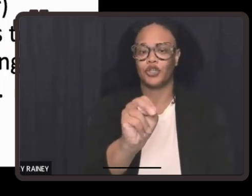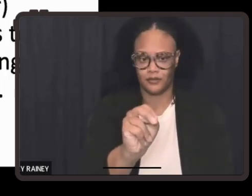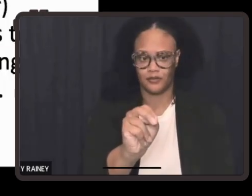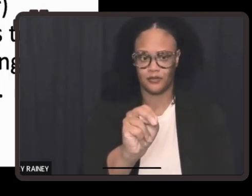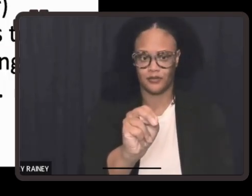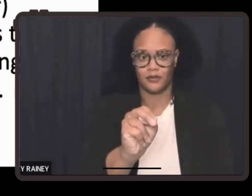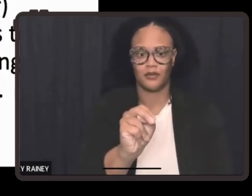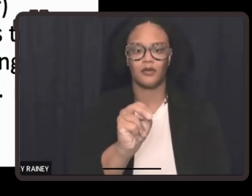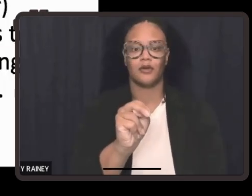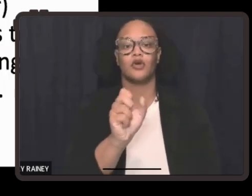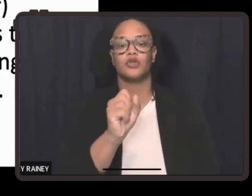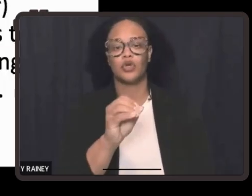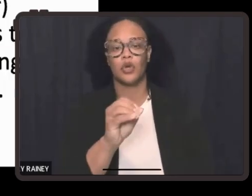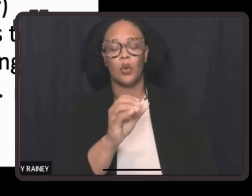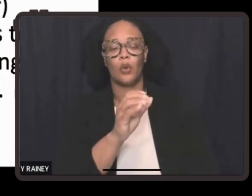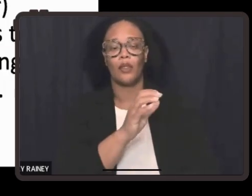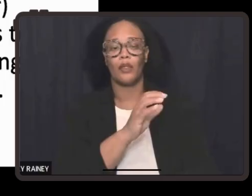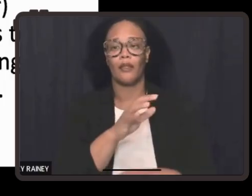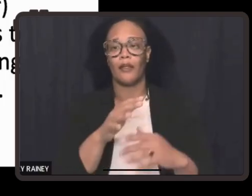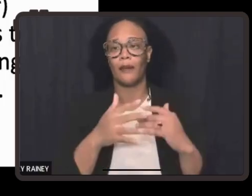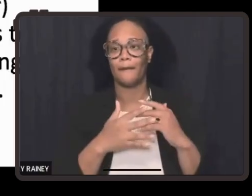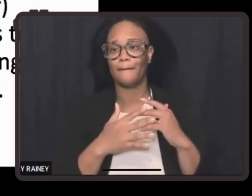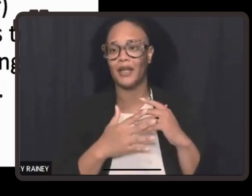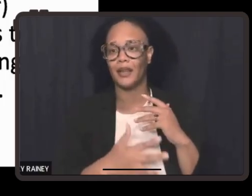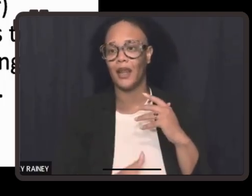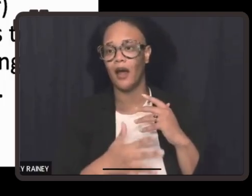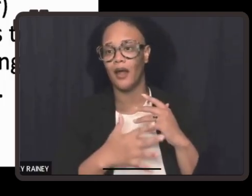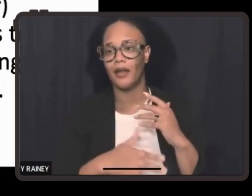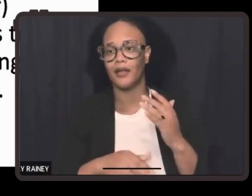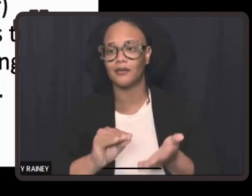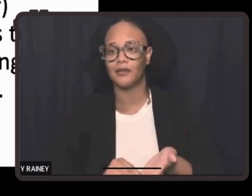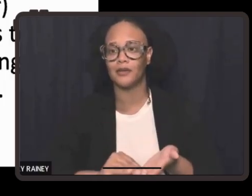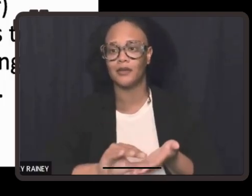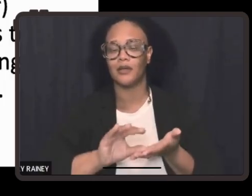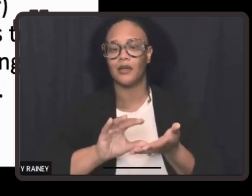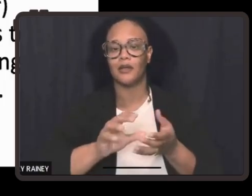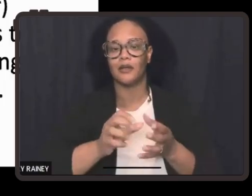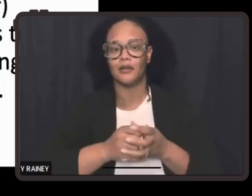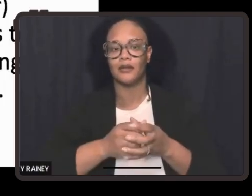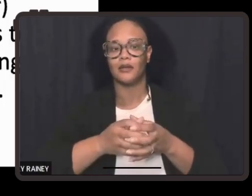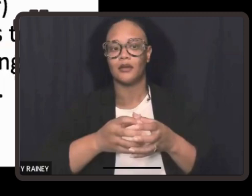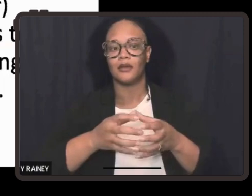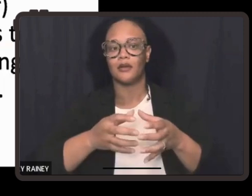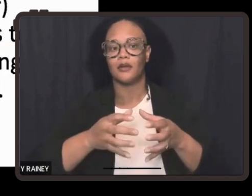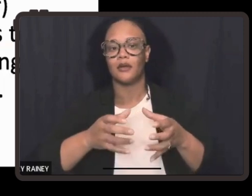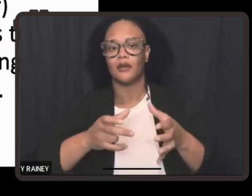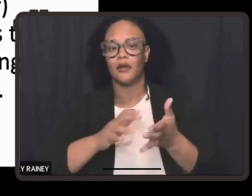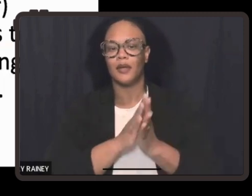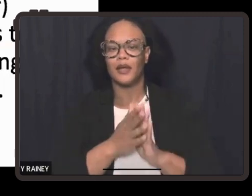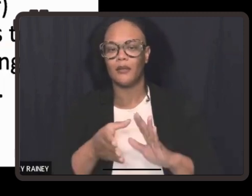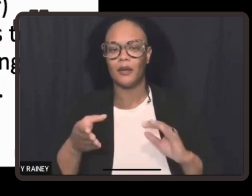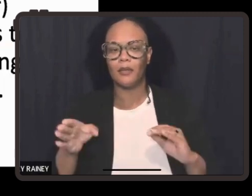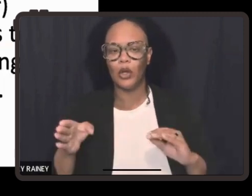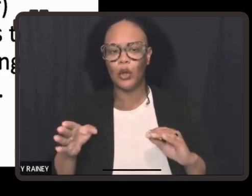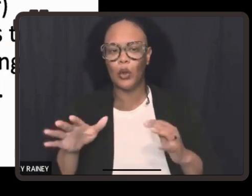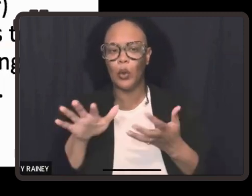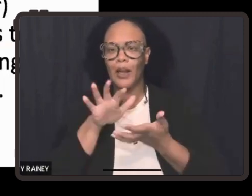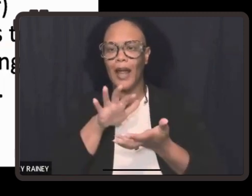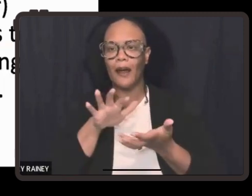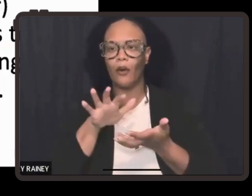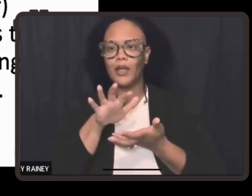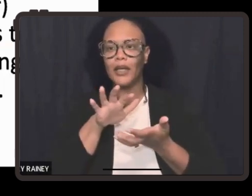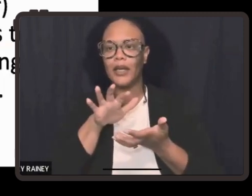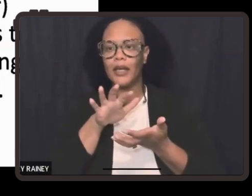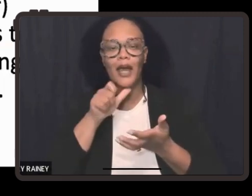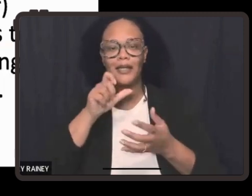you get the lower limbs turning a little bit cloudy and blue, pooling and not getting up to the